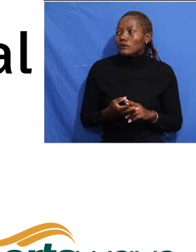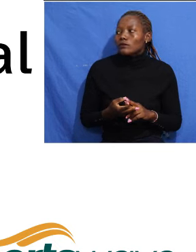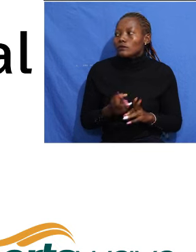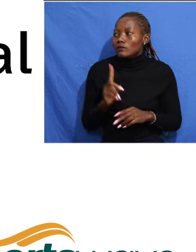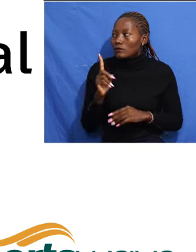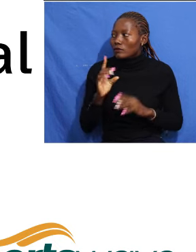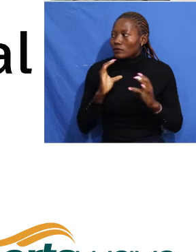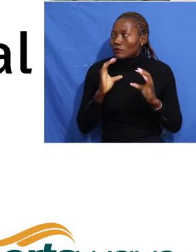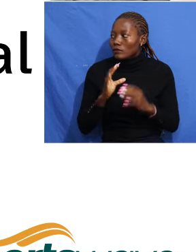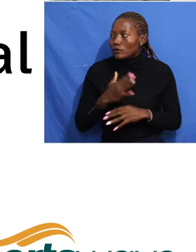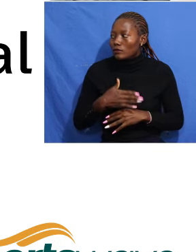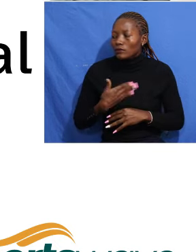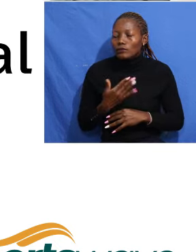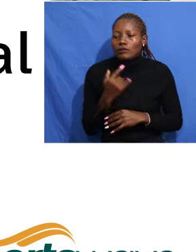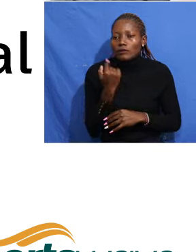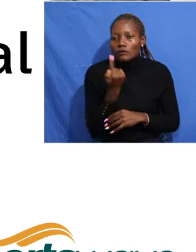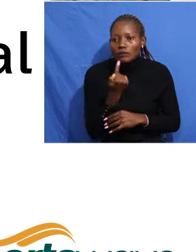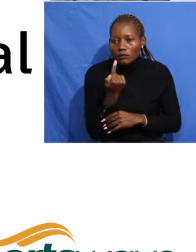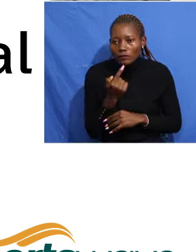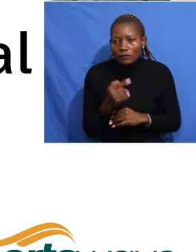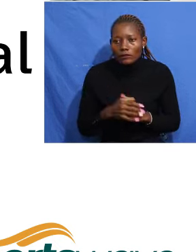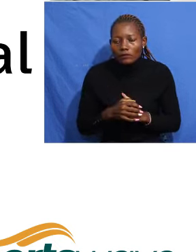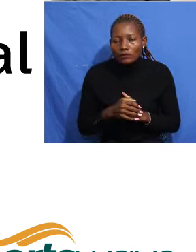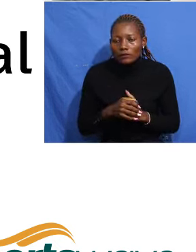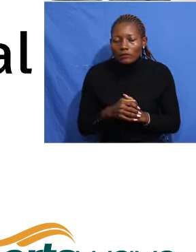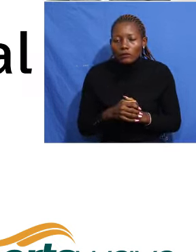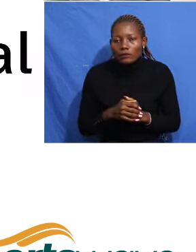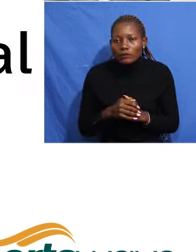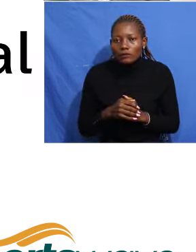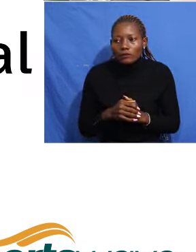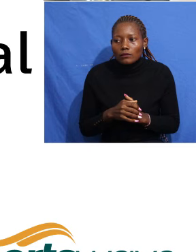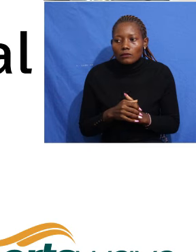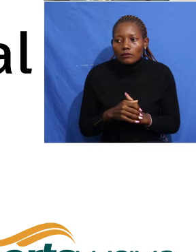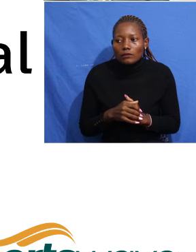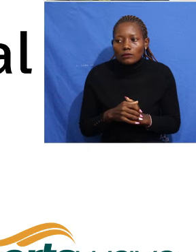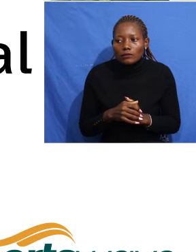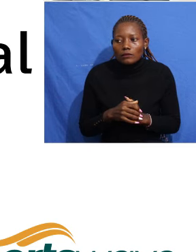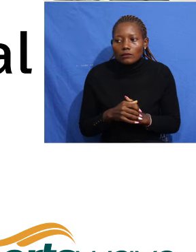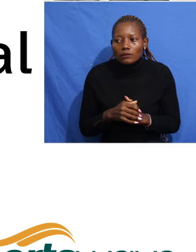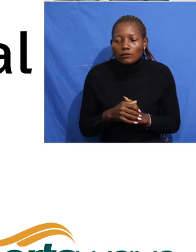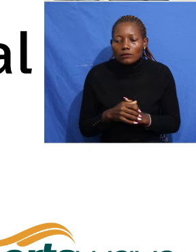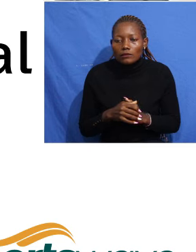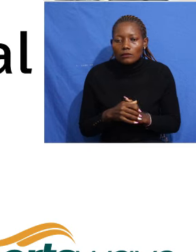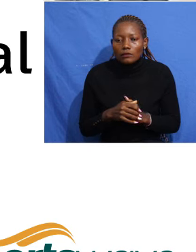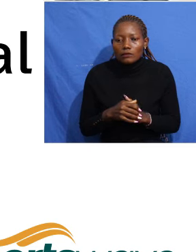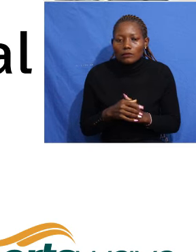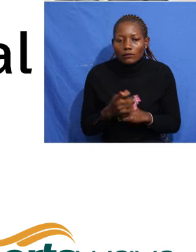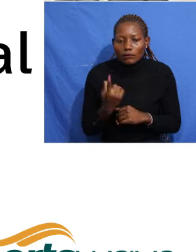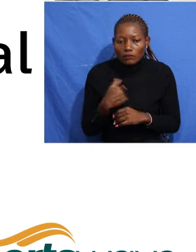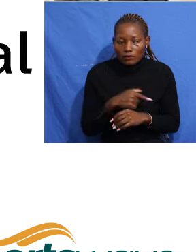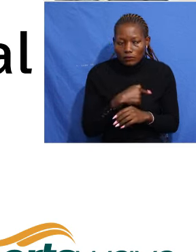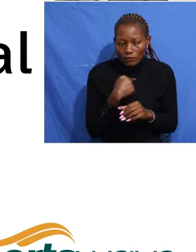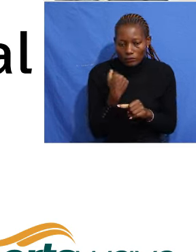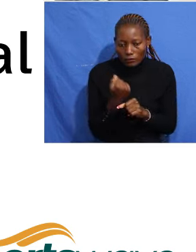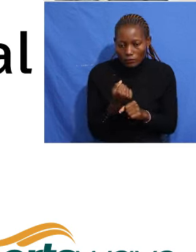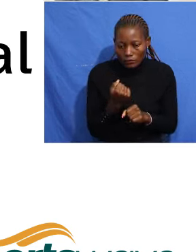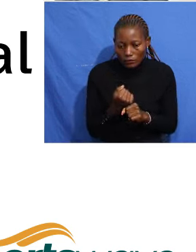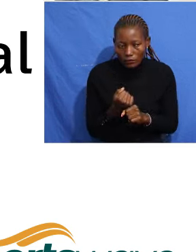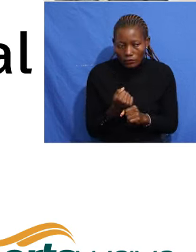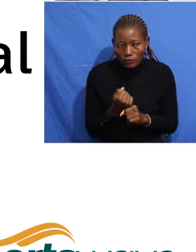Kyle Pierce, his favorite slide, and I like it too. Um, when working with athletes, you should